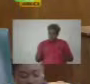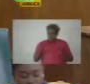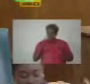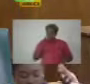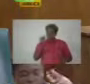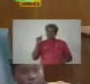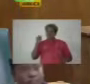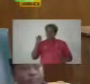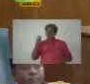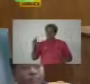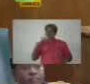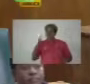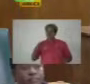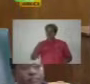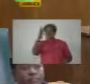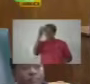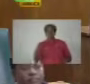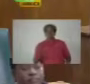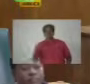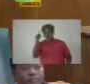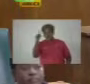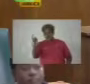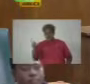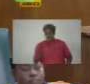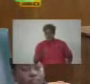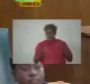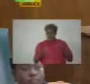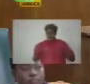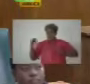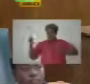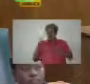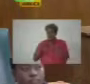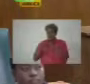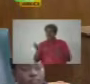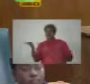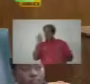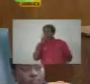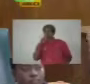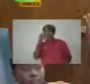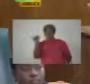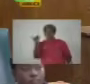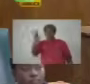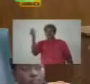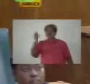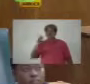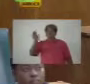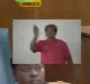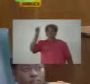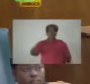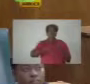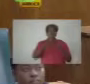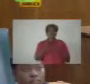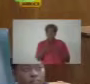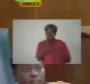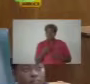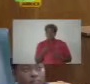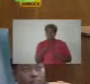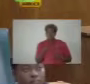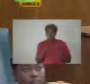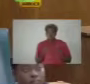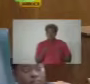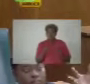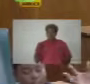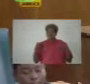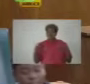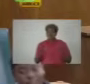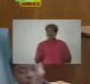Raytown might say we'll take Wednesdays only. There might be another community, like some places up in the New Kingston, that say, no day, we don't want